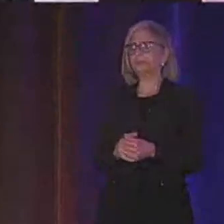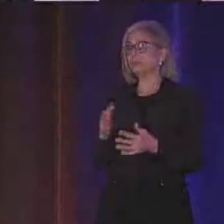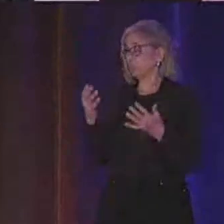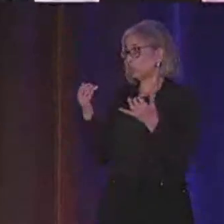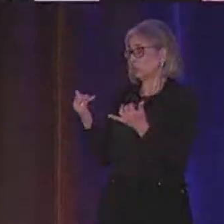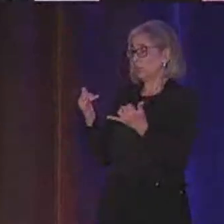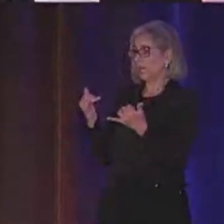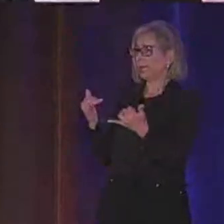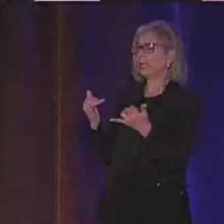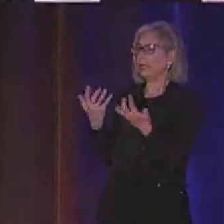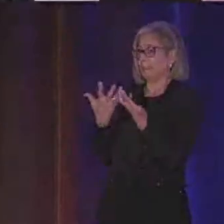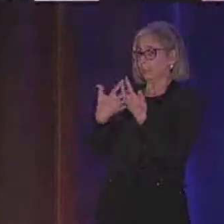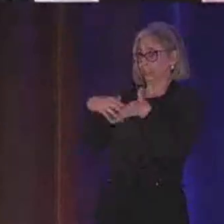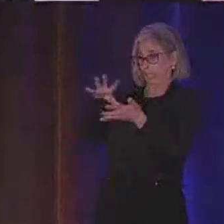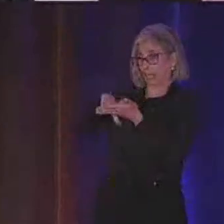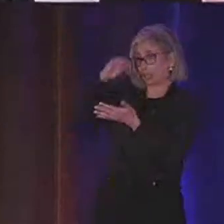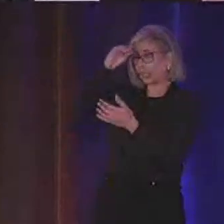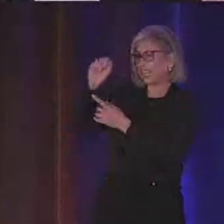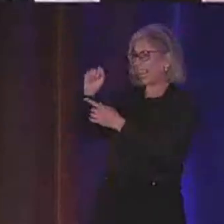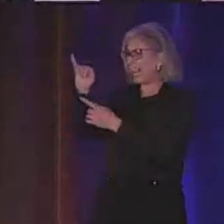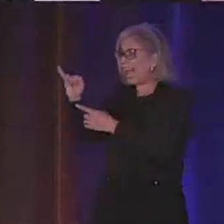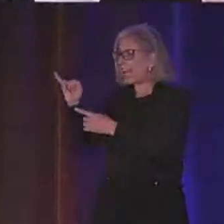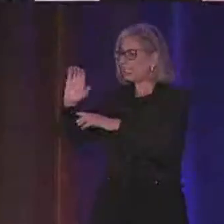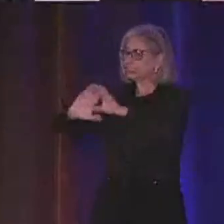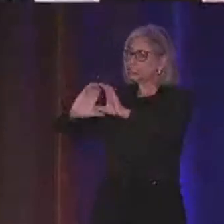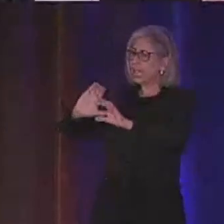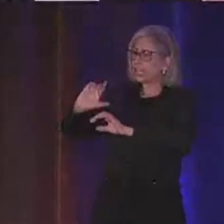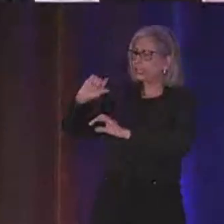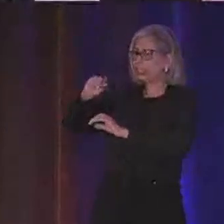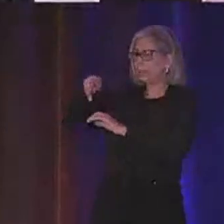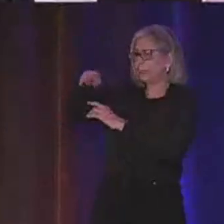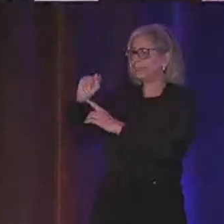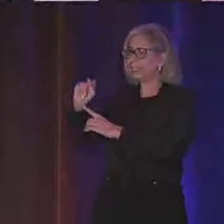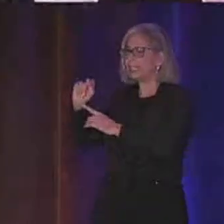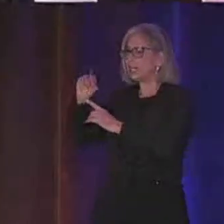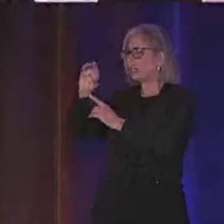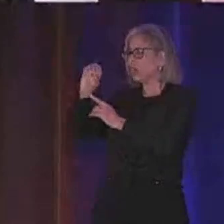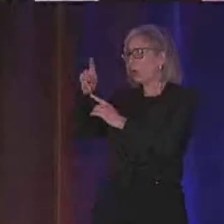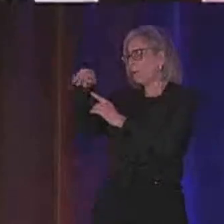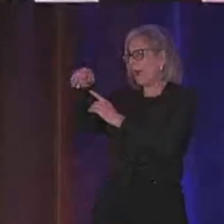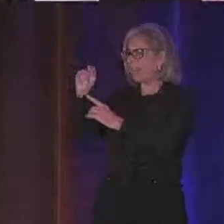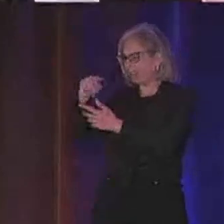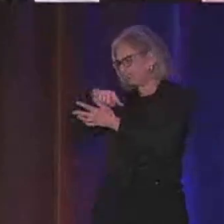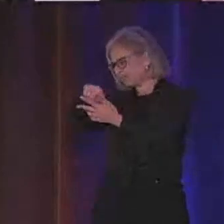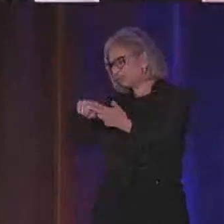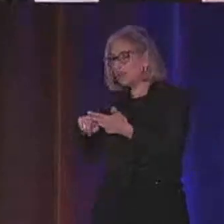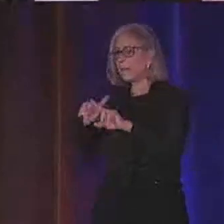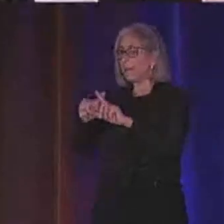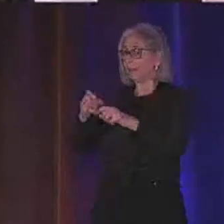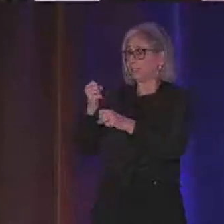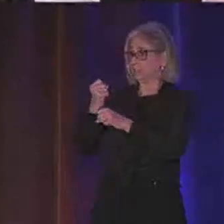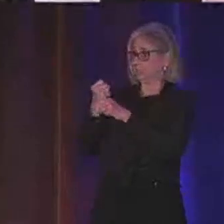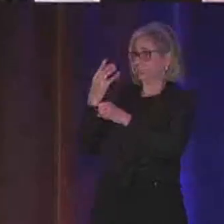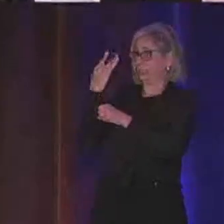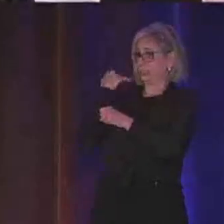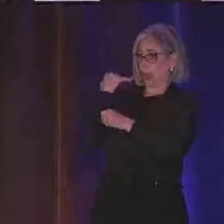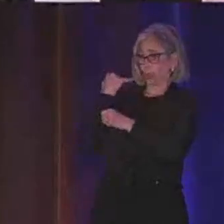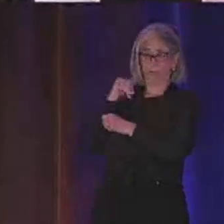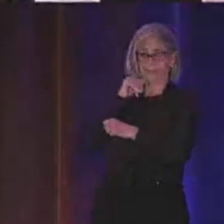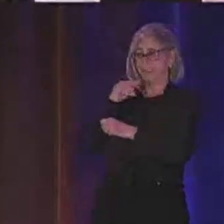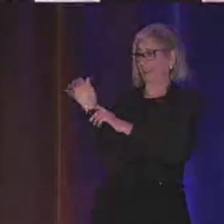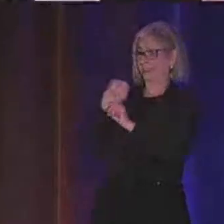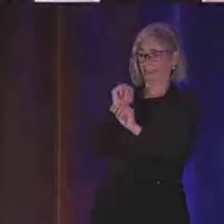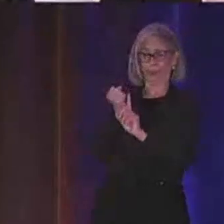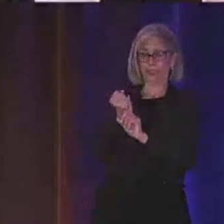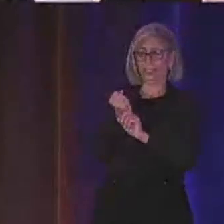Today we hear machine learning, AI, ChatGPT, Copilot, right? But a few years ago, this certainly wasn't the case. Maybe